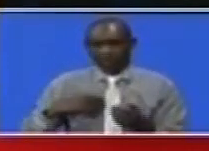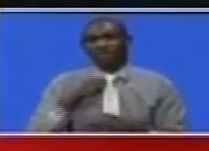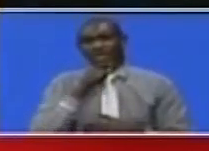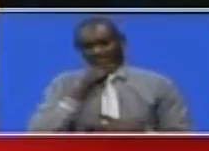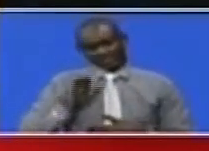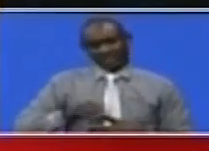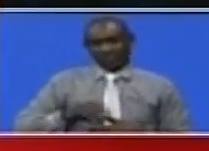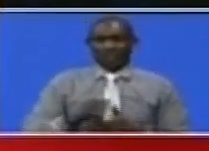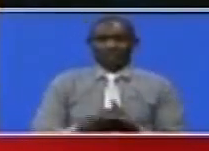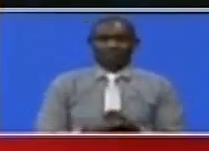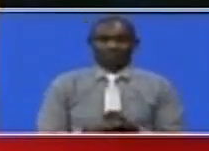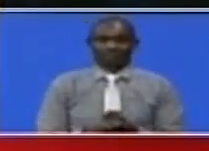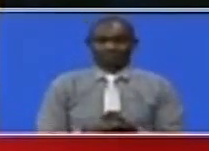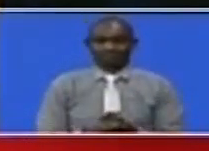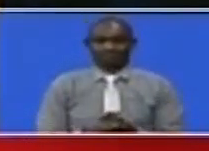gentlemen,